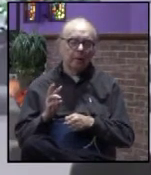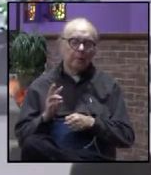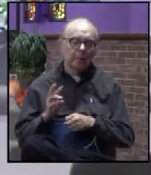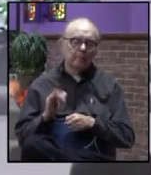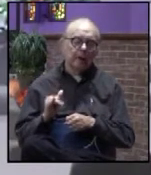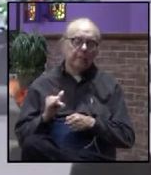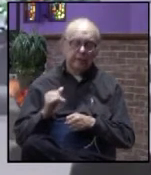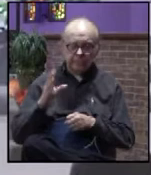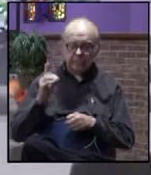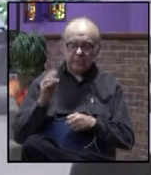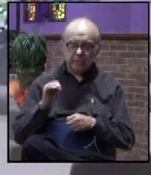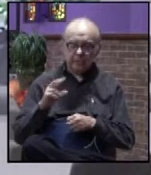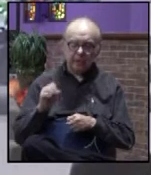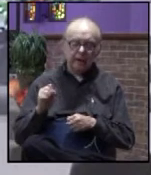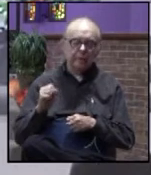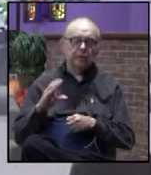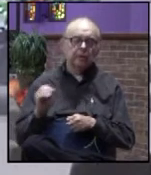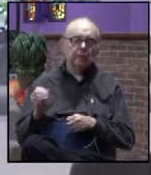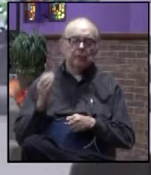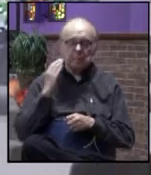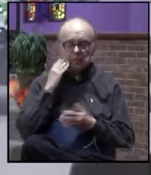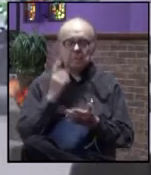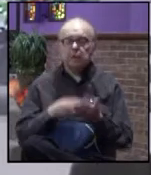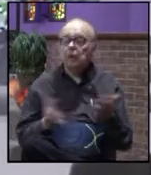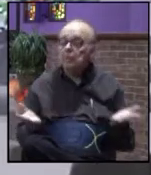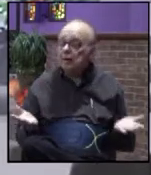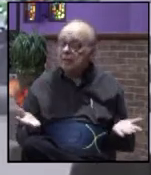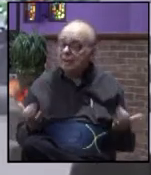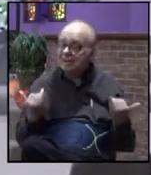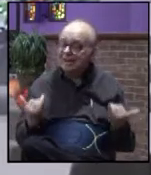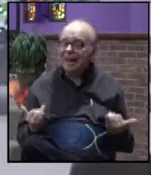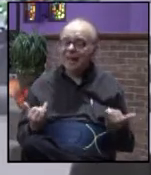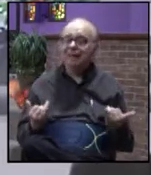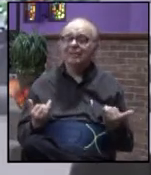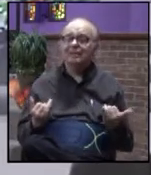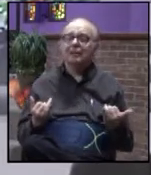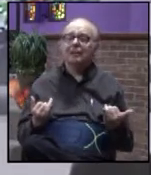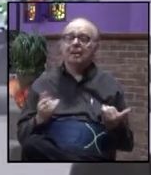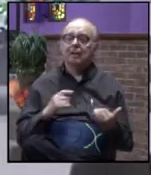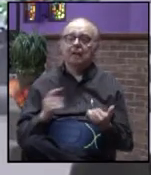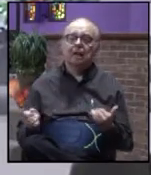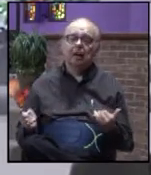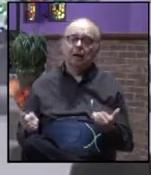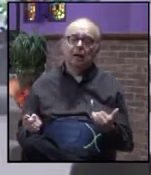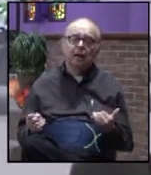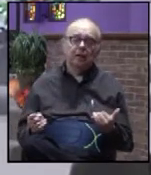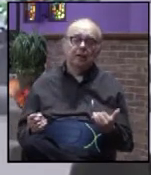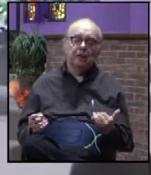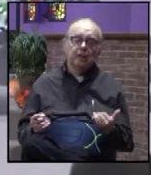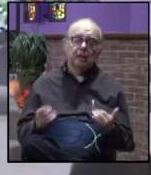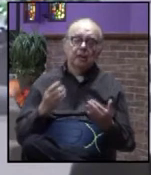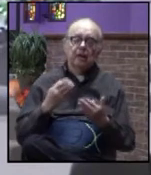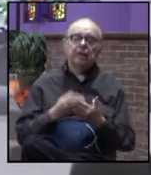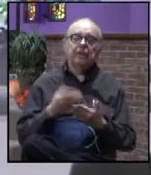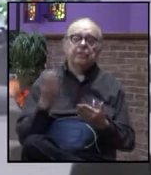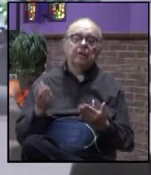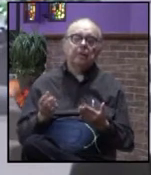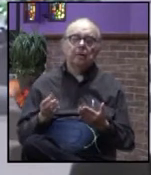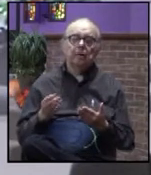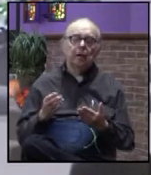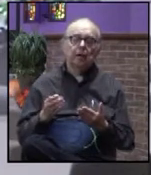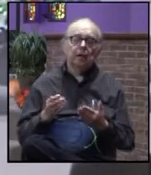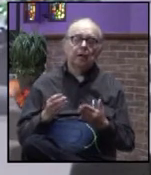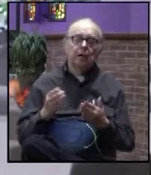company, you know what? Today, they sell billions of dollars